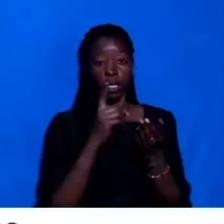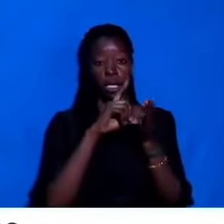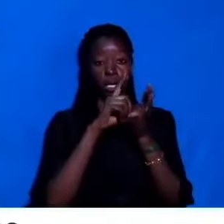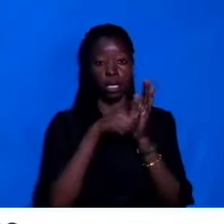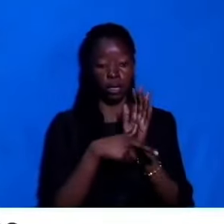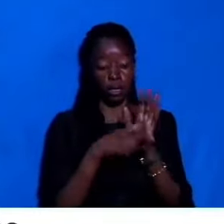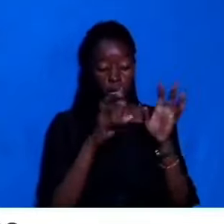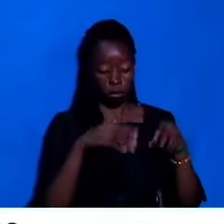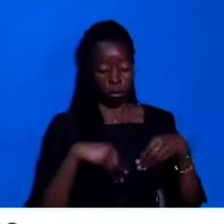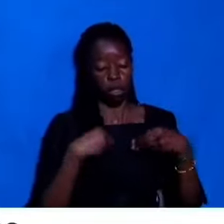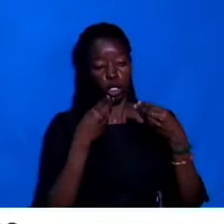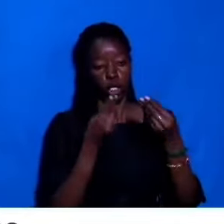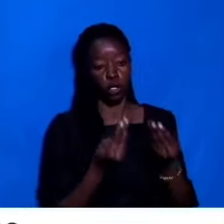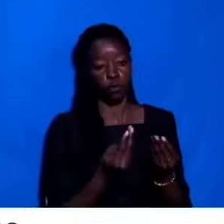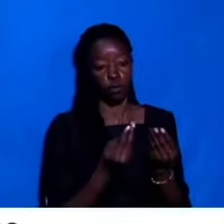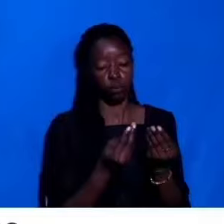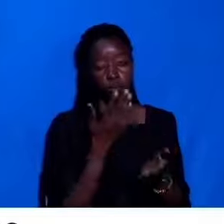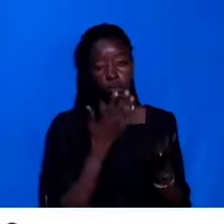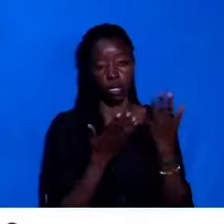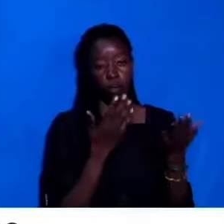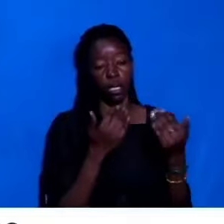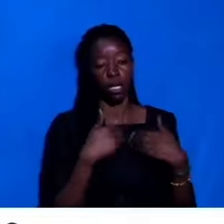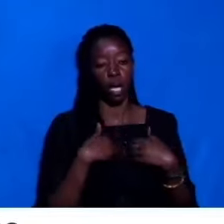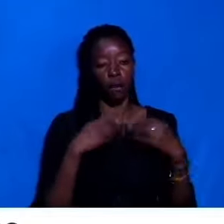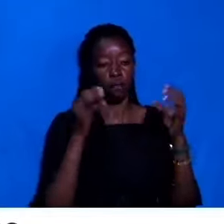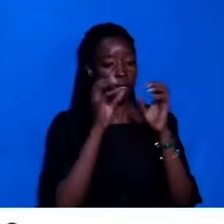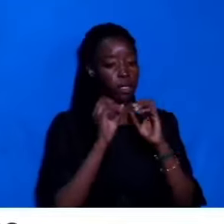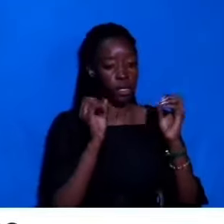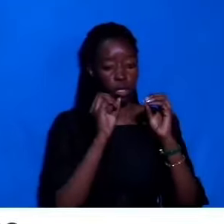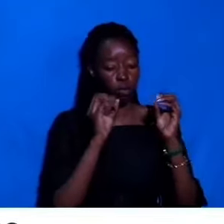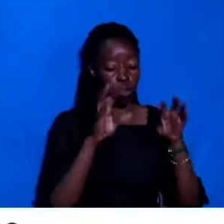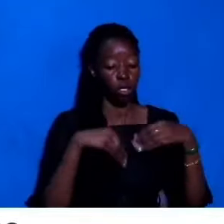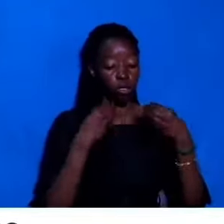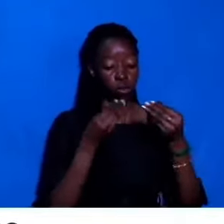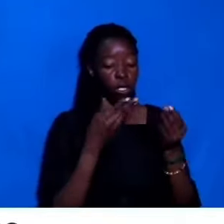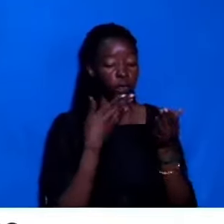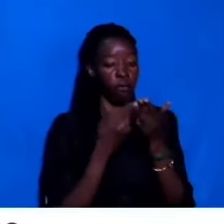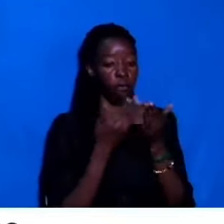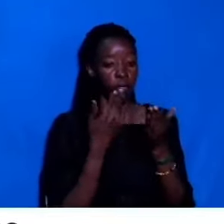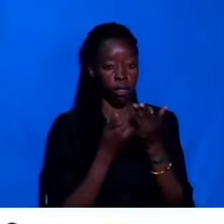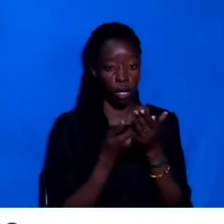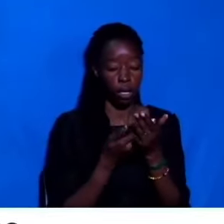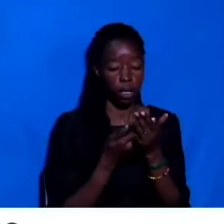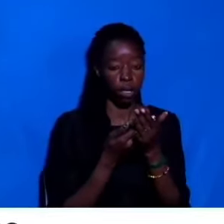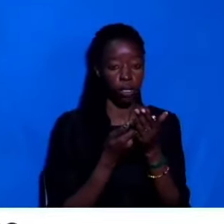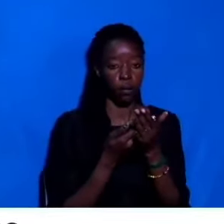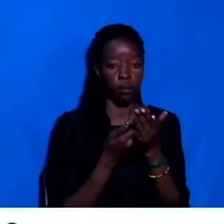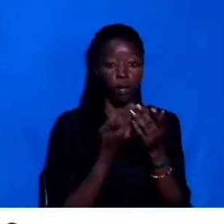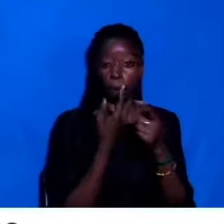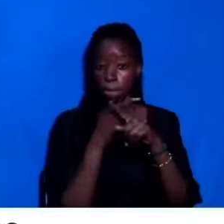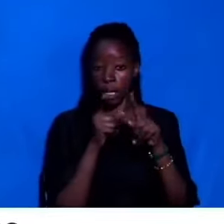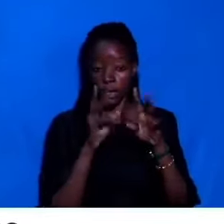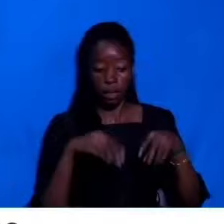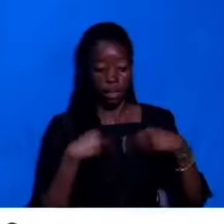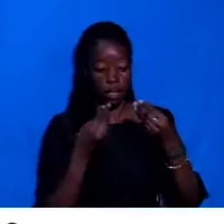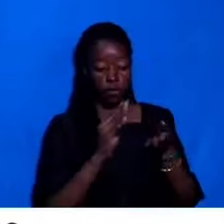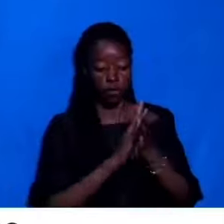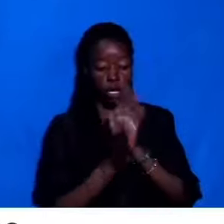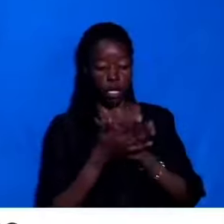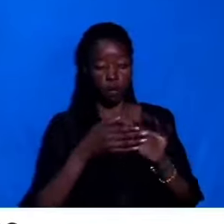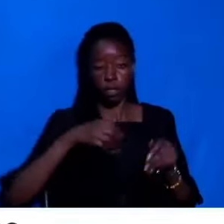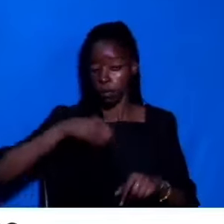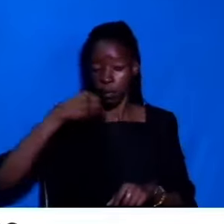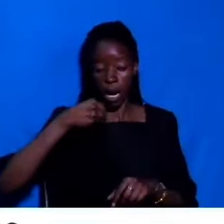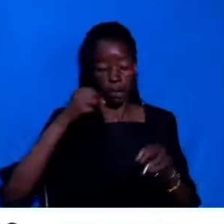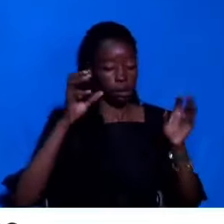in the house to thank you. But they could not just return your basket empty. It had to have some weight. It may not be equal